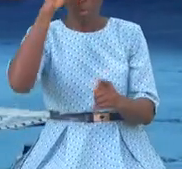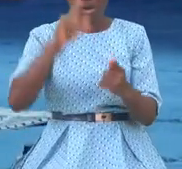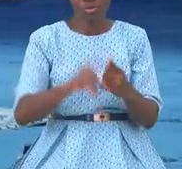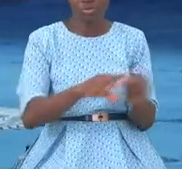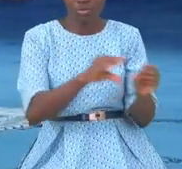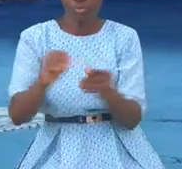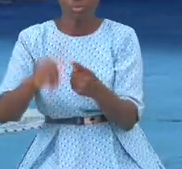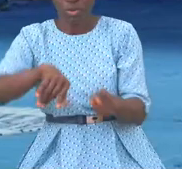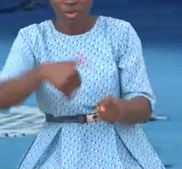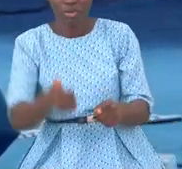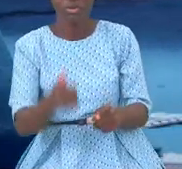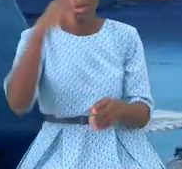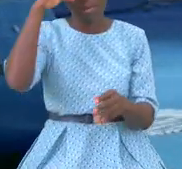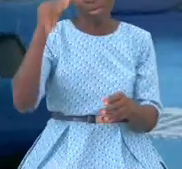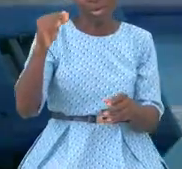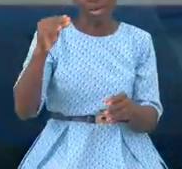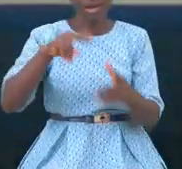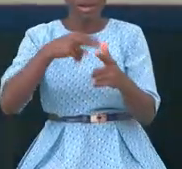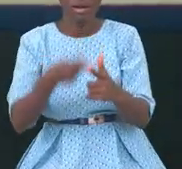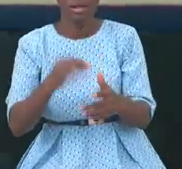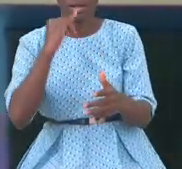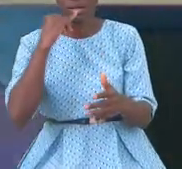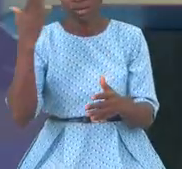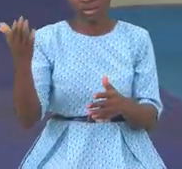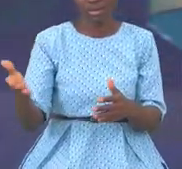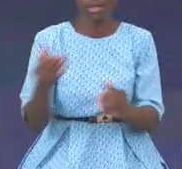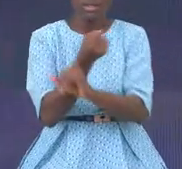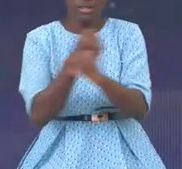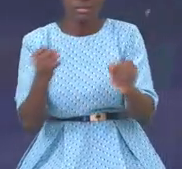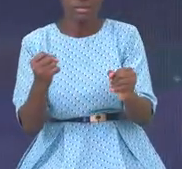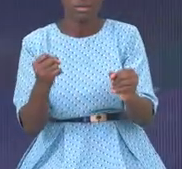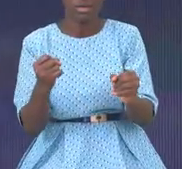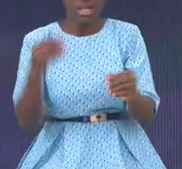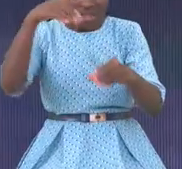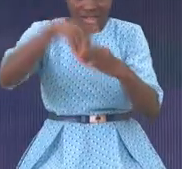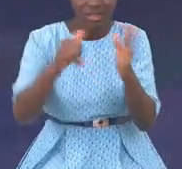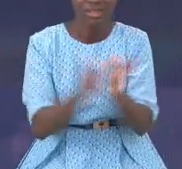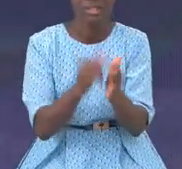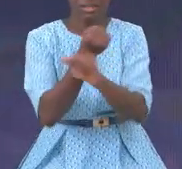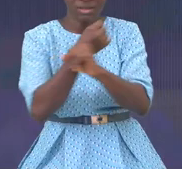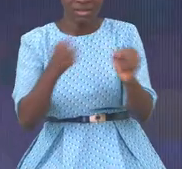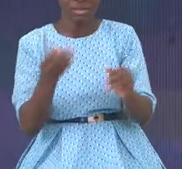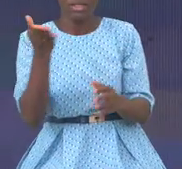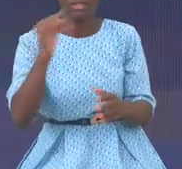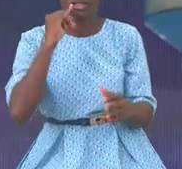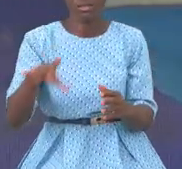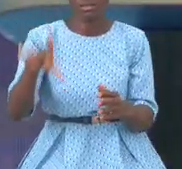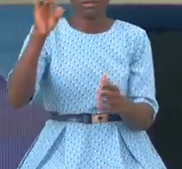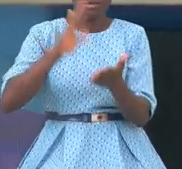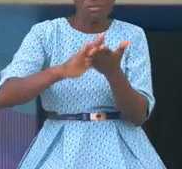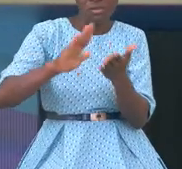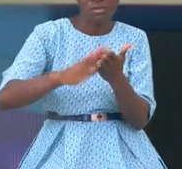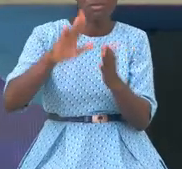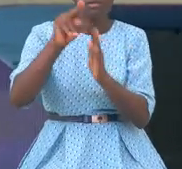salvation. Inside that salvation, there is the forgiveness of sin. Inside that salvation, there